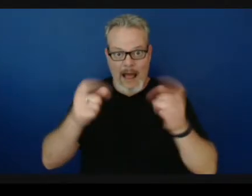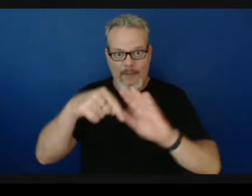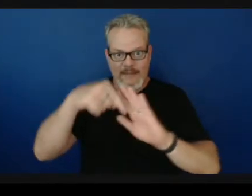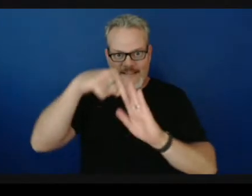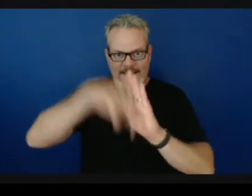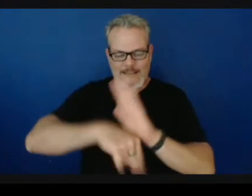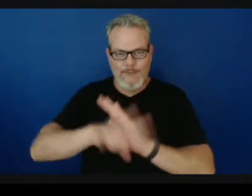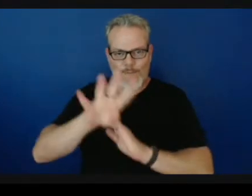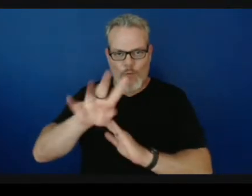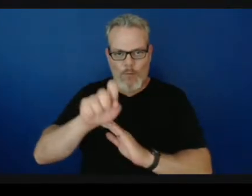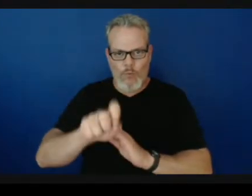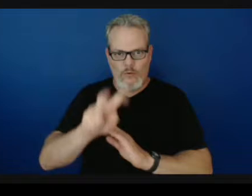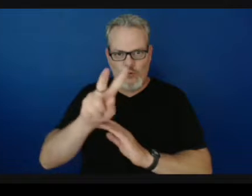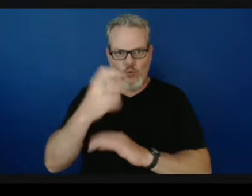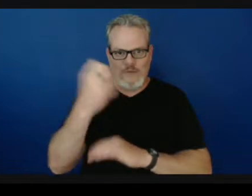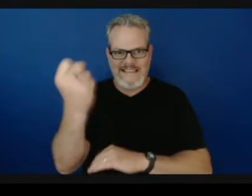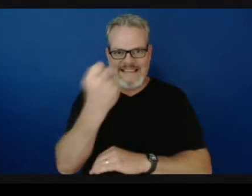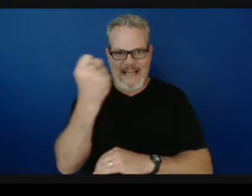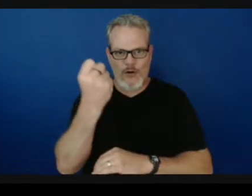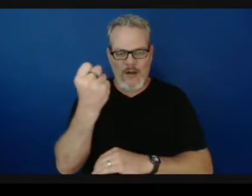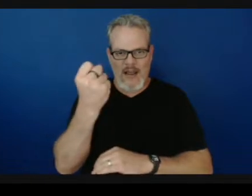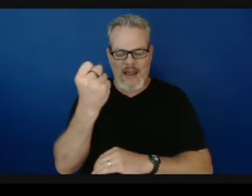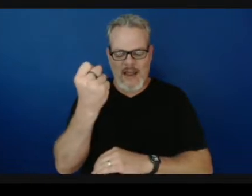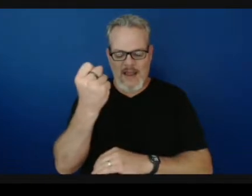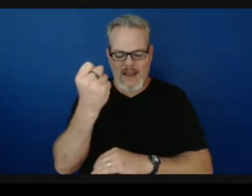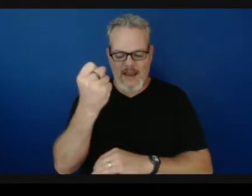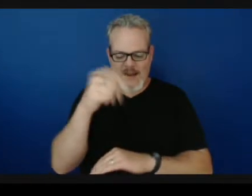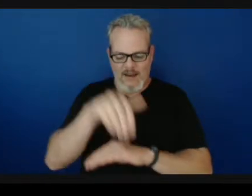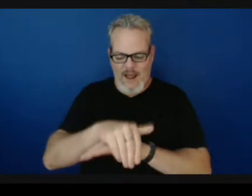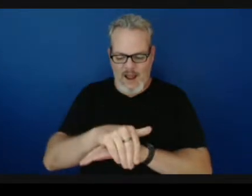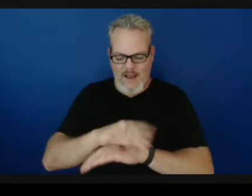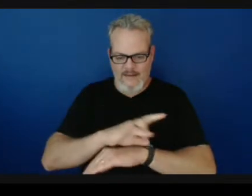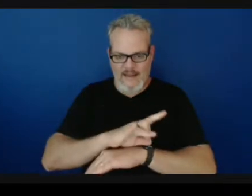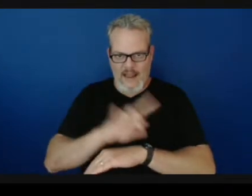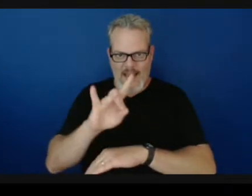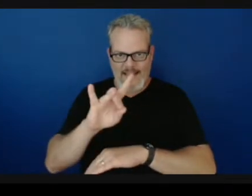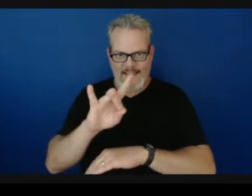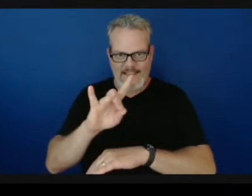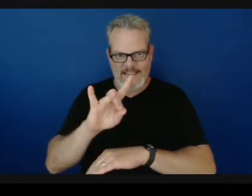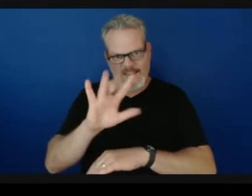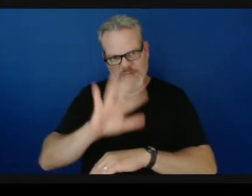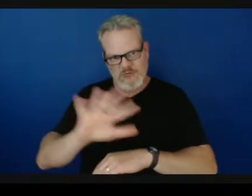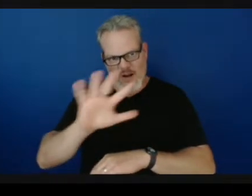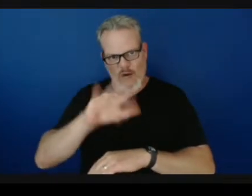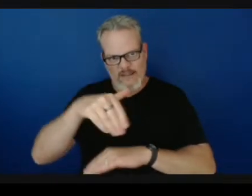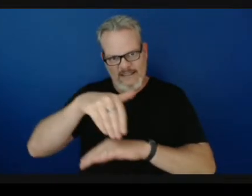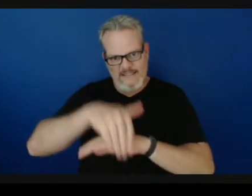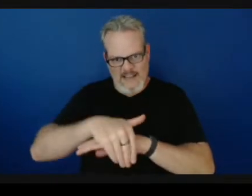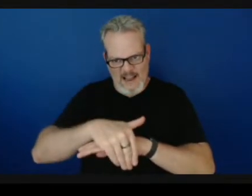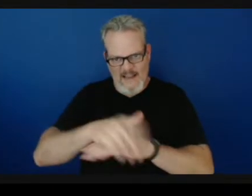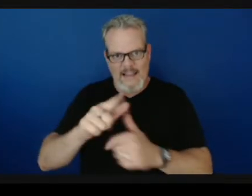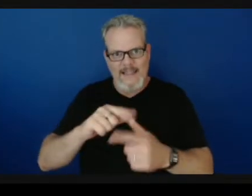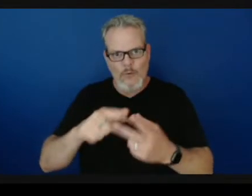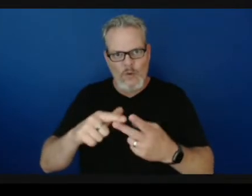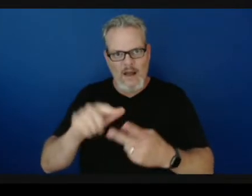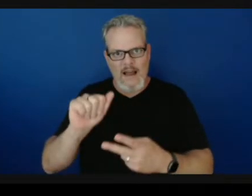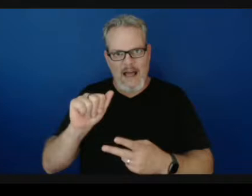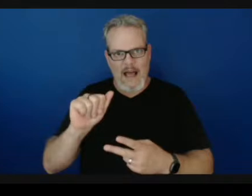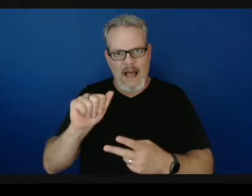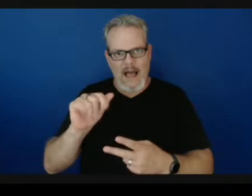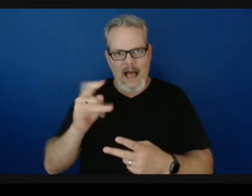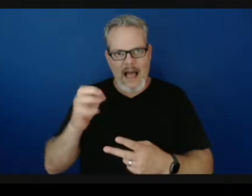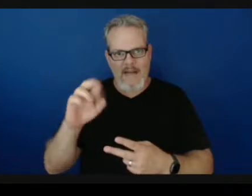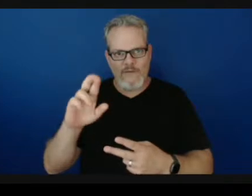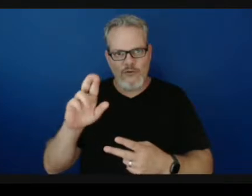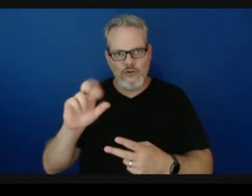Saturday night at about 8:45 p.m. or so. There was an immediate aftershock of a 3.3 right then, and then a few other smaller